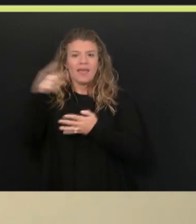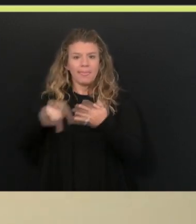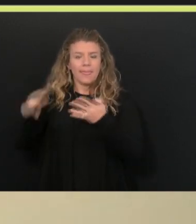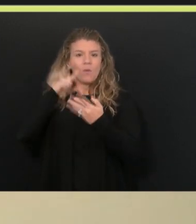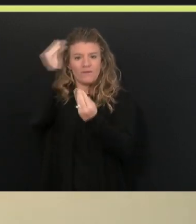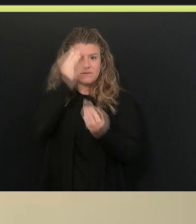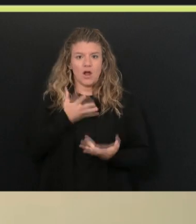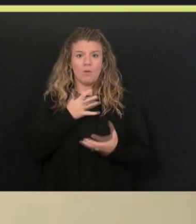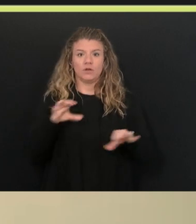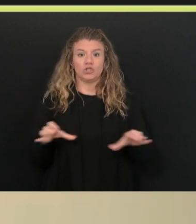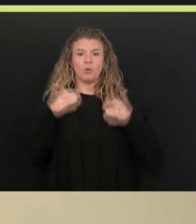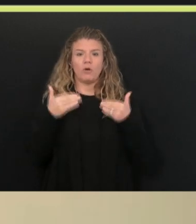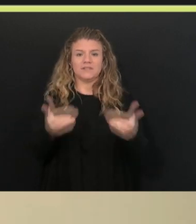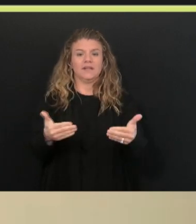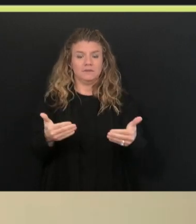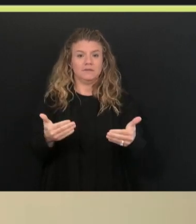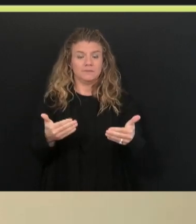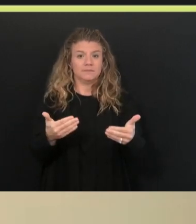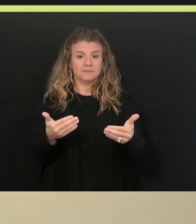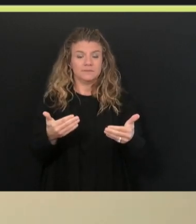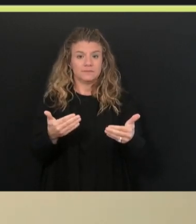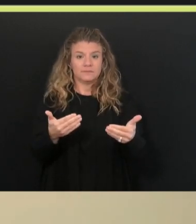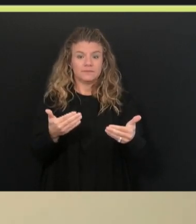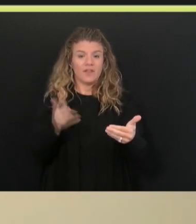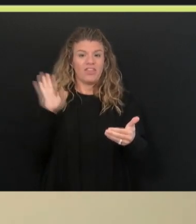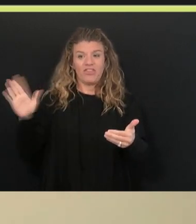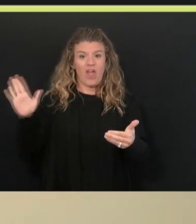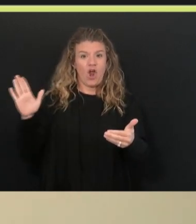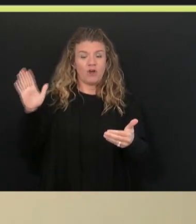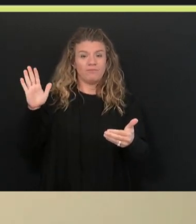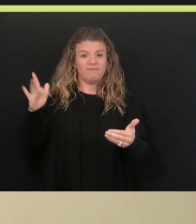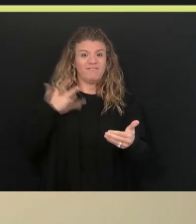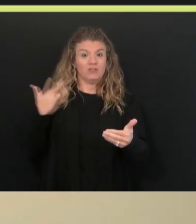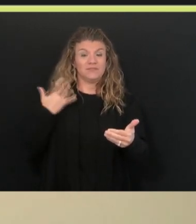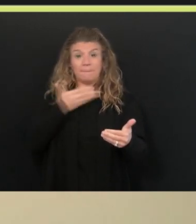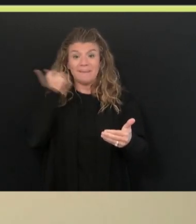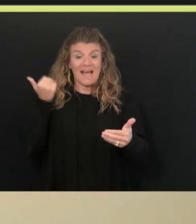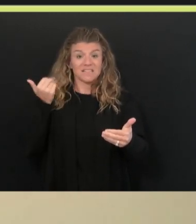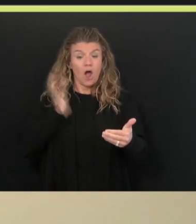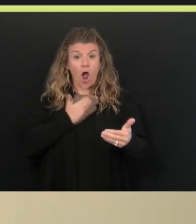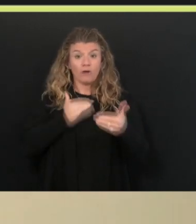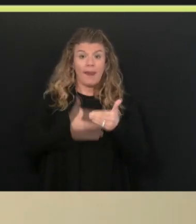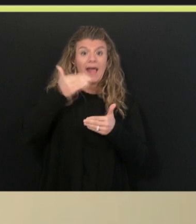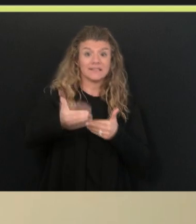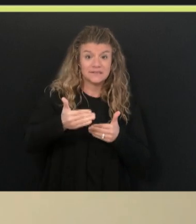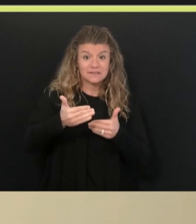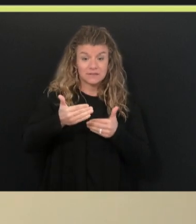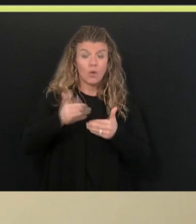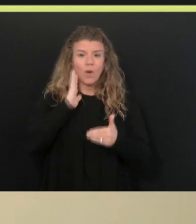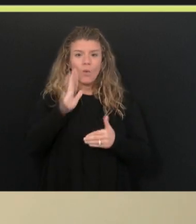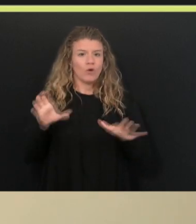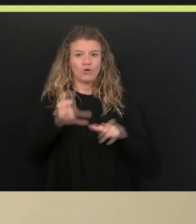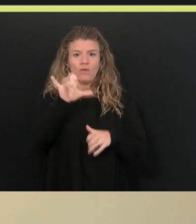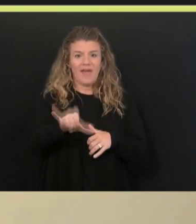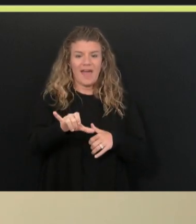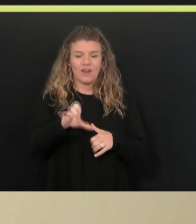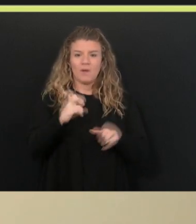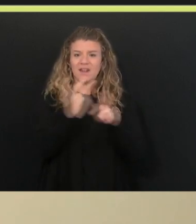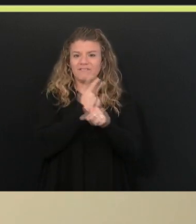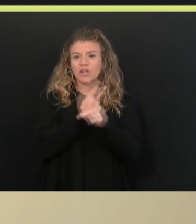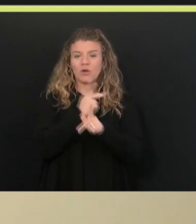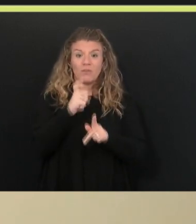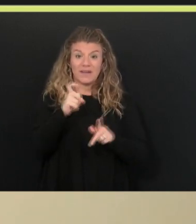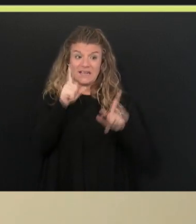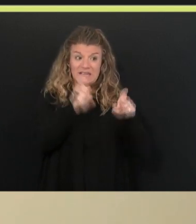and then proceed as they feel is best with respect to any more targeted or enhanced